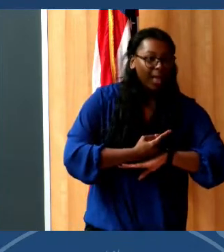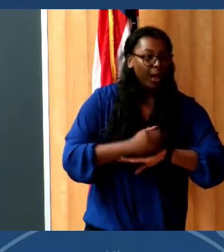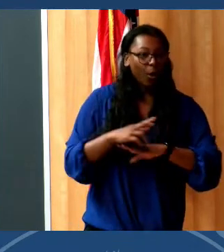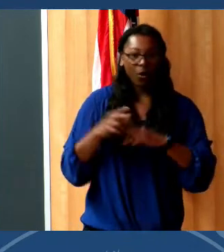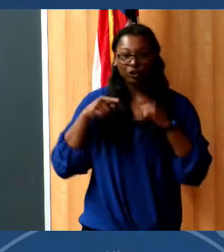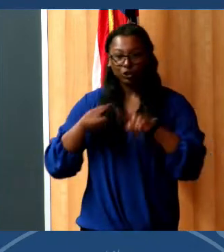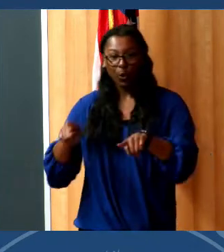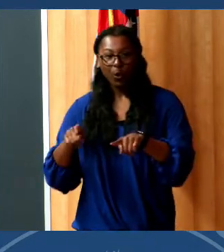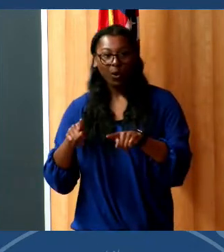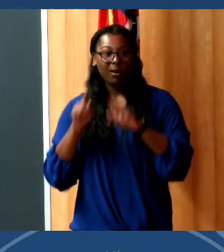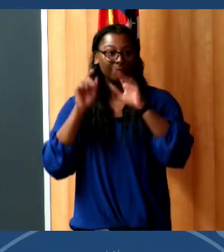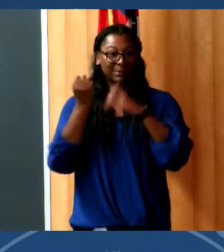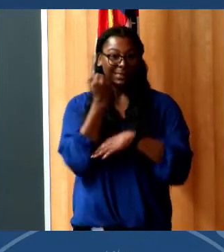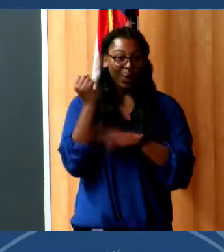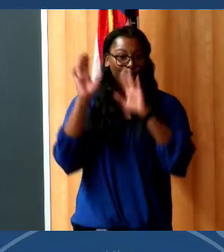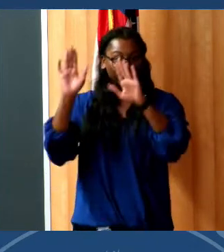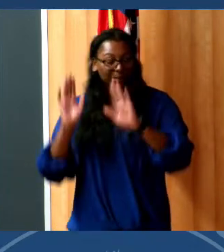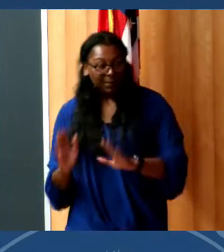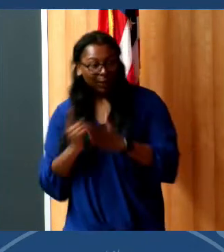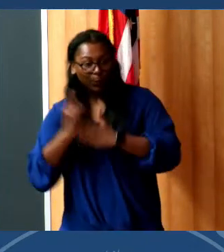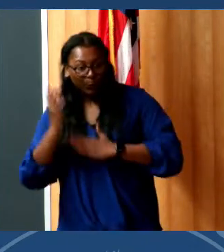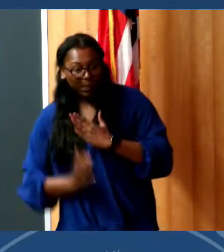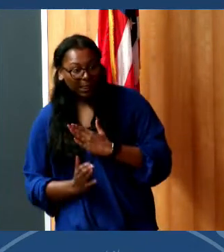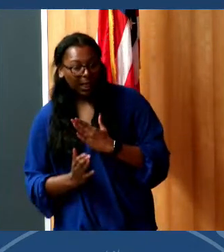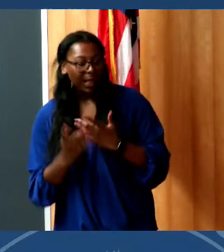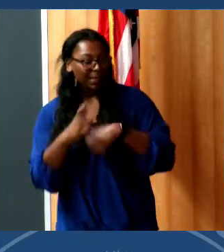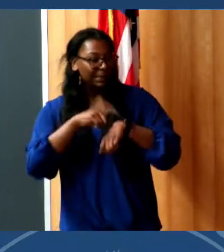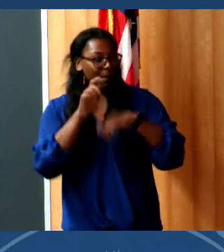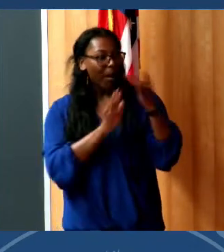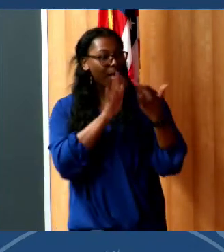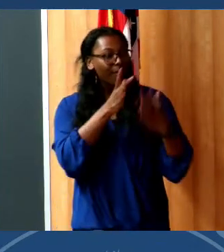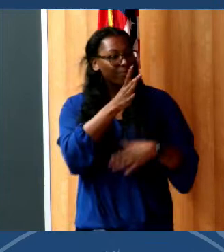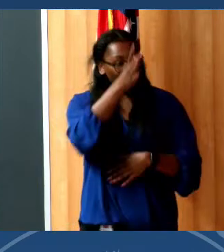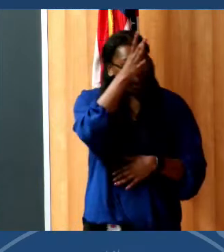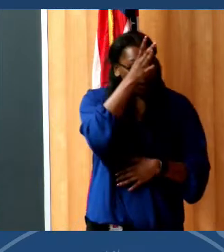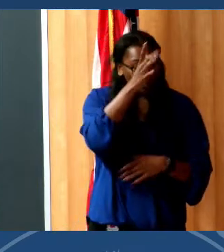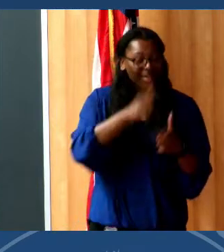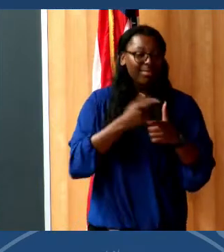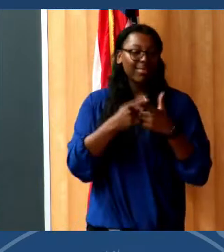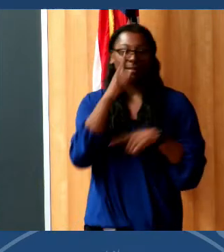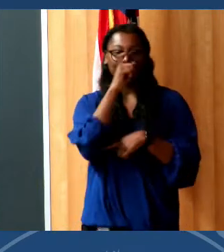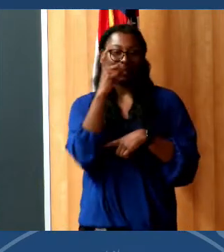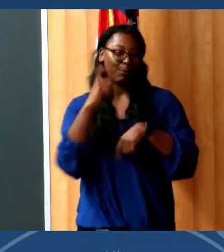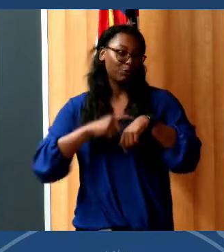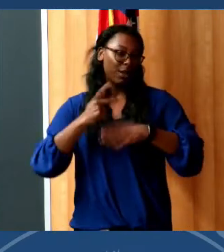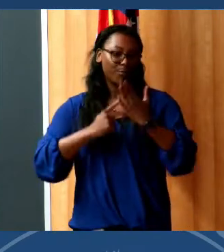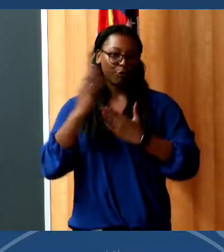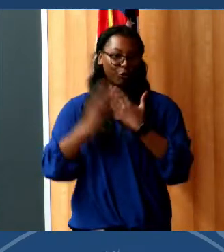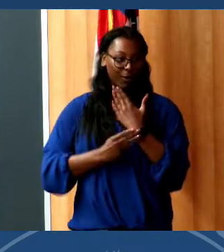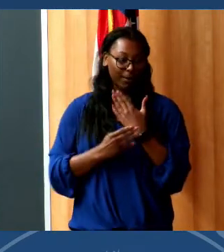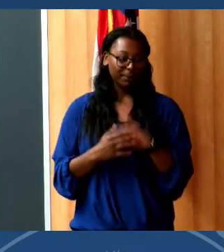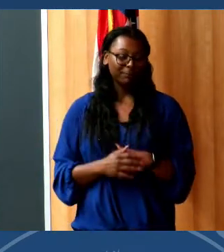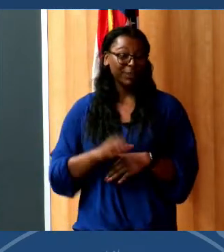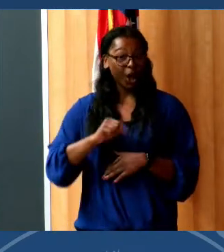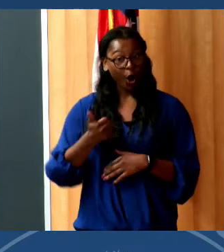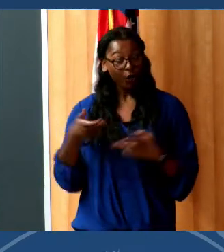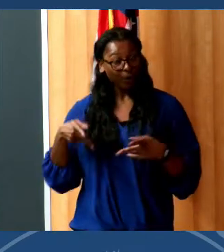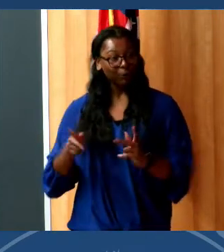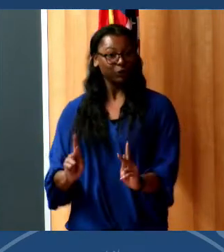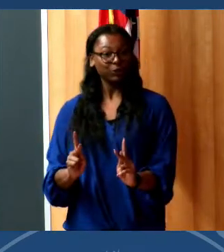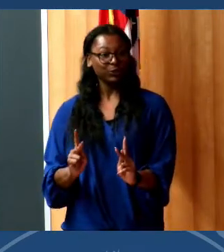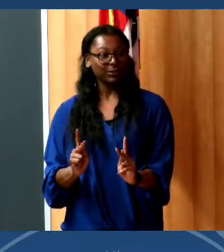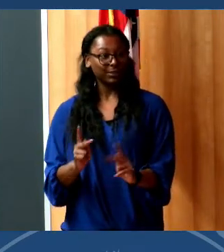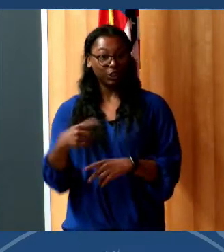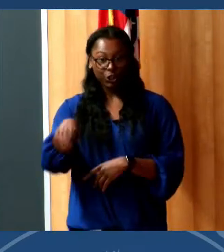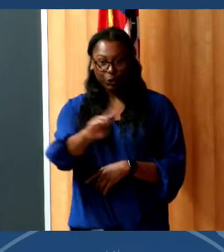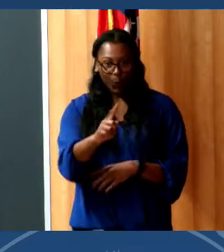over the weekend, time at home, so engaging parents, and then in the summertime program. The other thing this did was